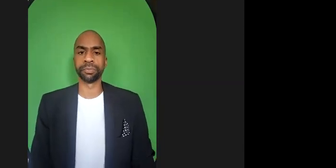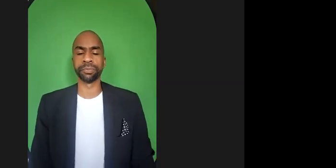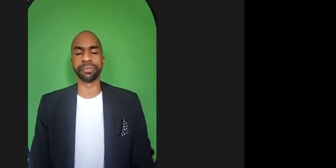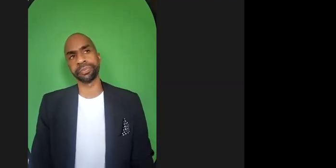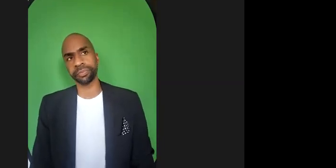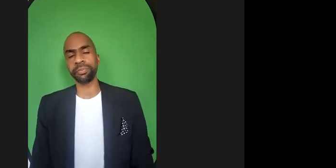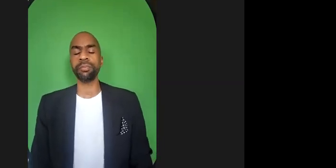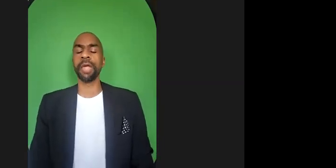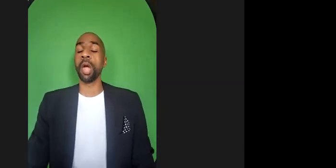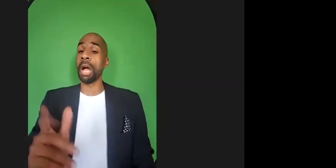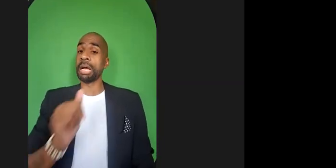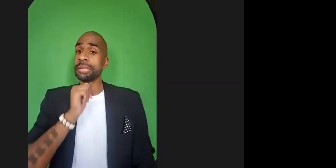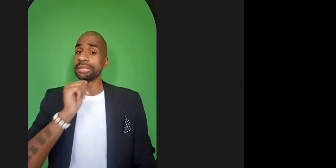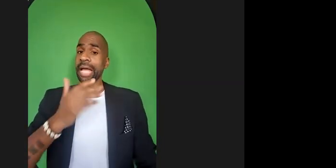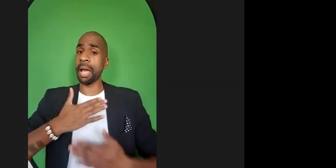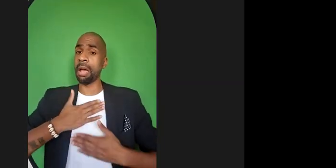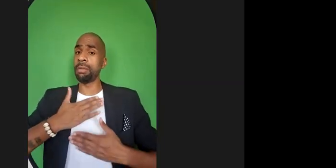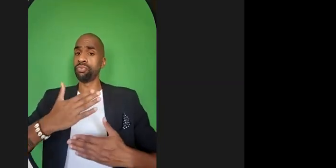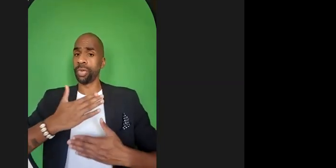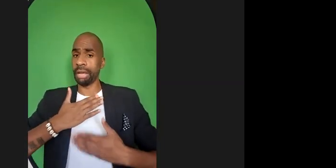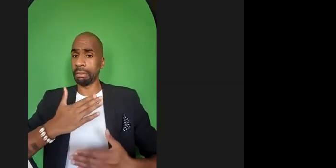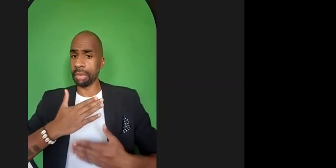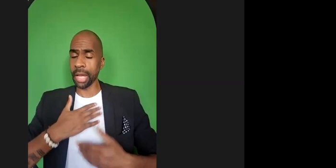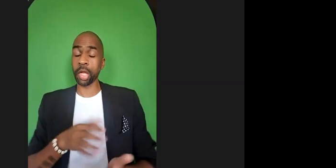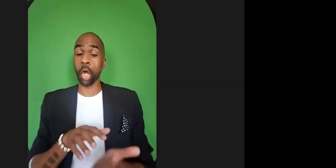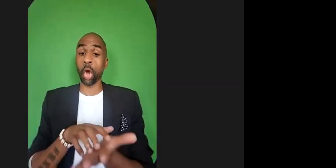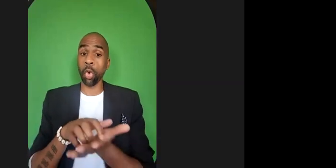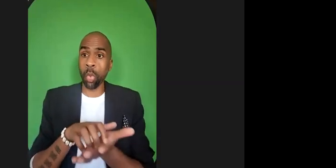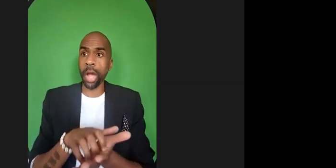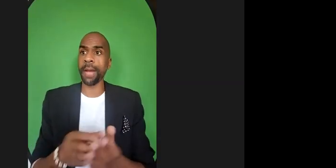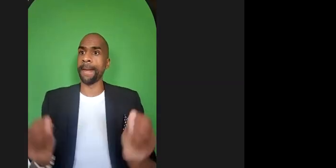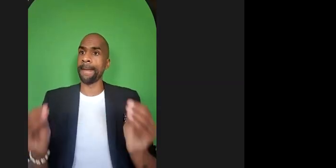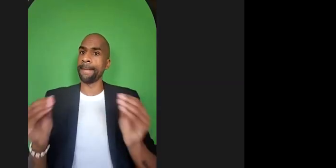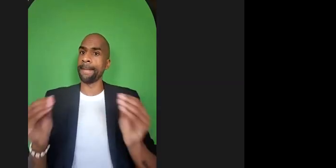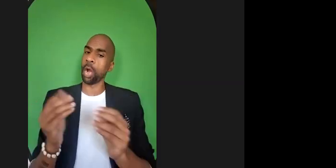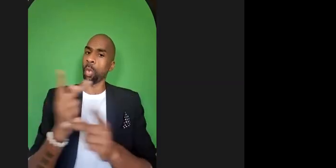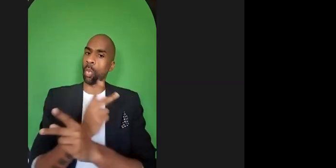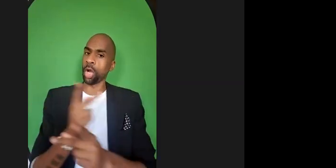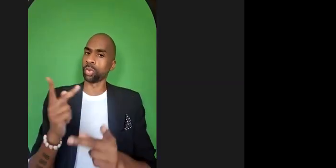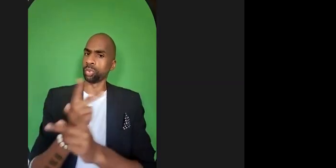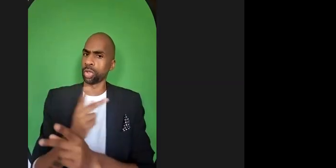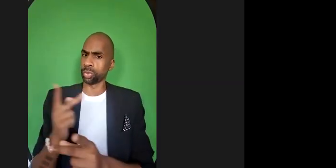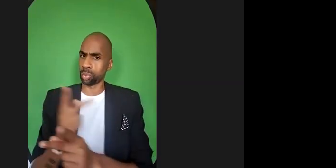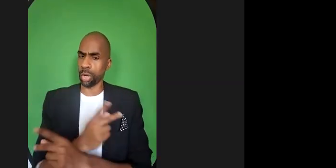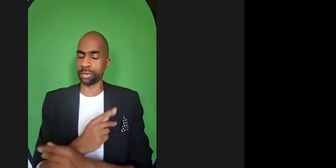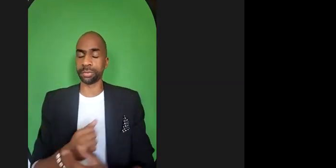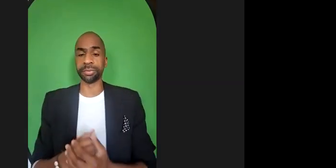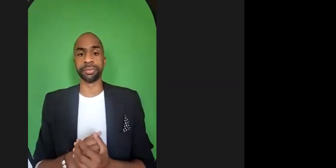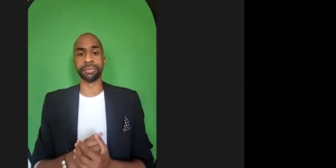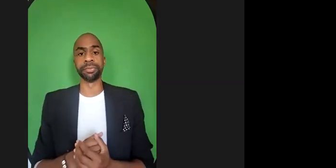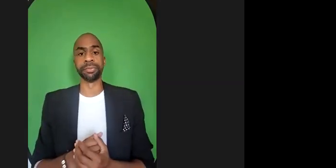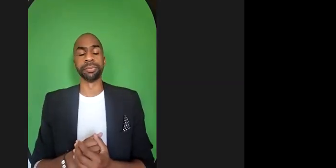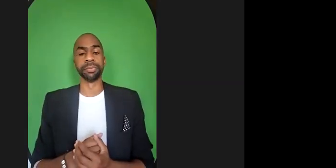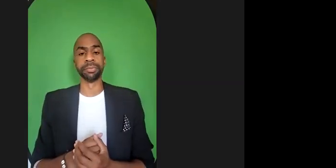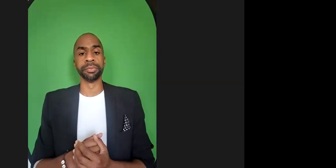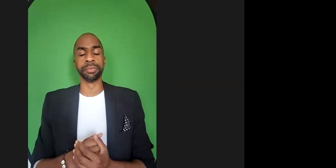and becoming weaker and weaker do have symptoms, in the world of palliative care, there are certainly, as